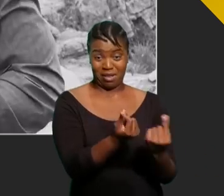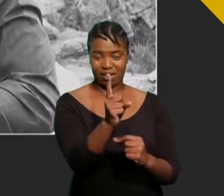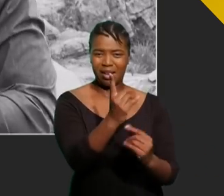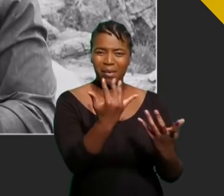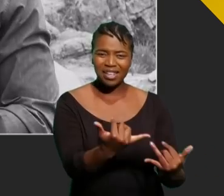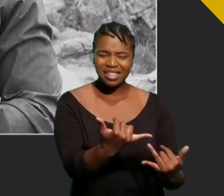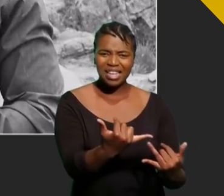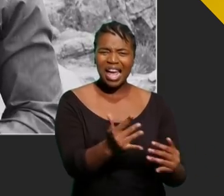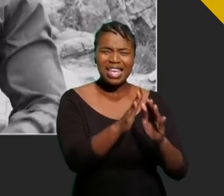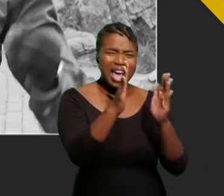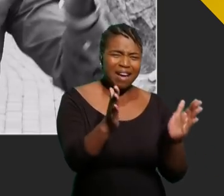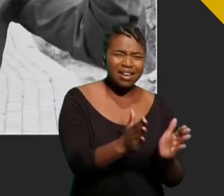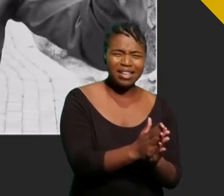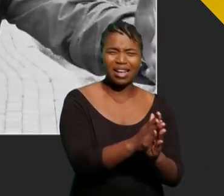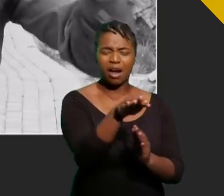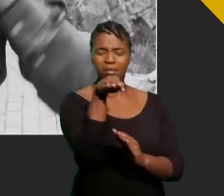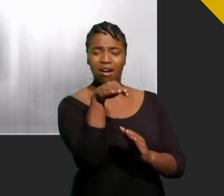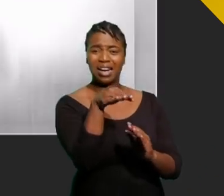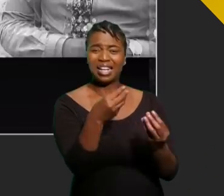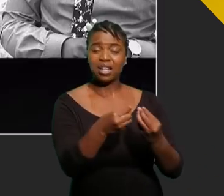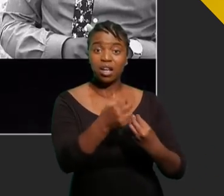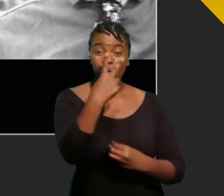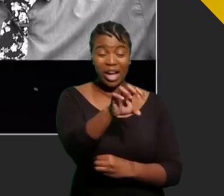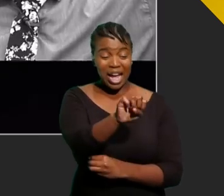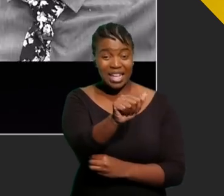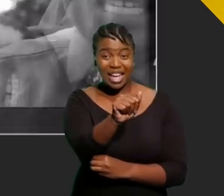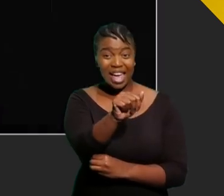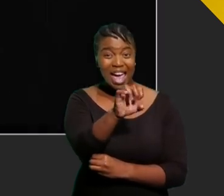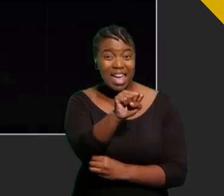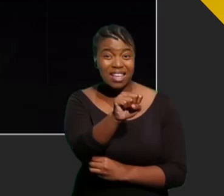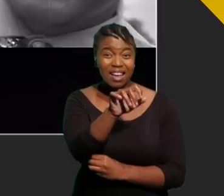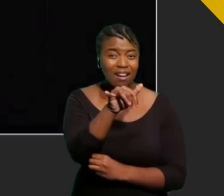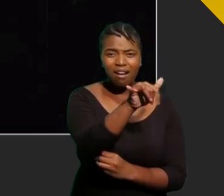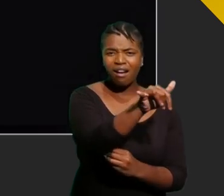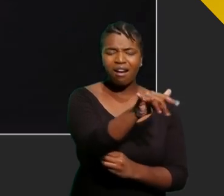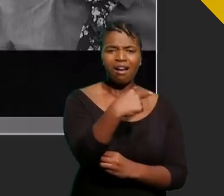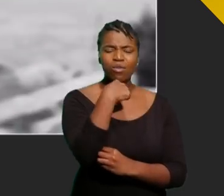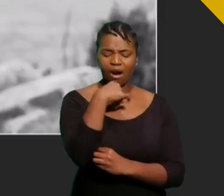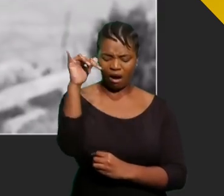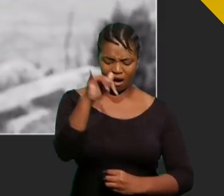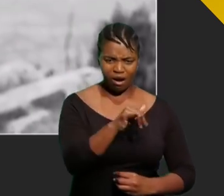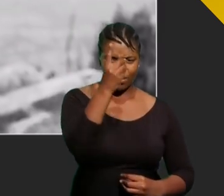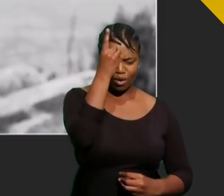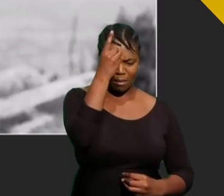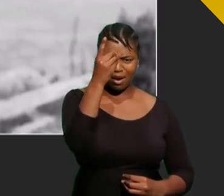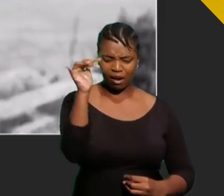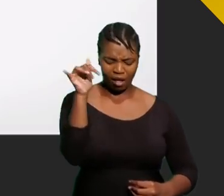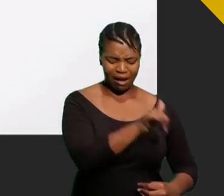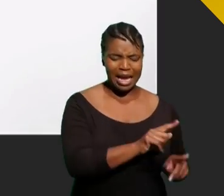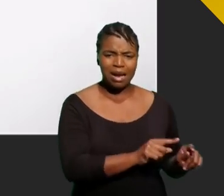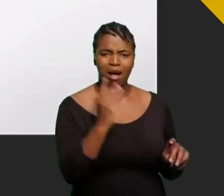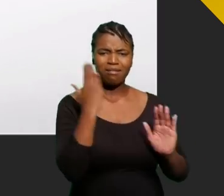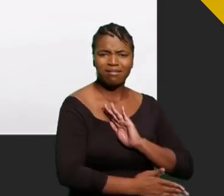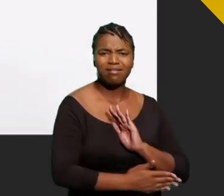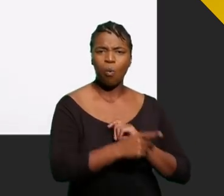They've privatized then in apartheid, and then you look at SAA. Some planes can no longer fly to Durban. That's saying they're trying to cut down